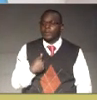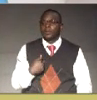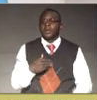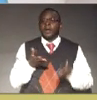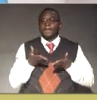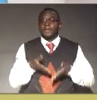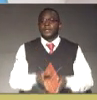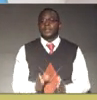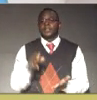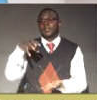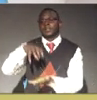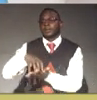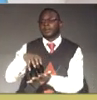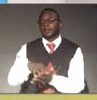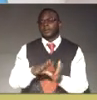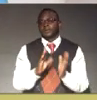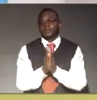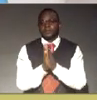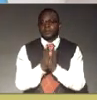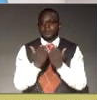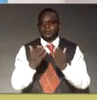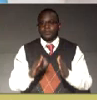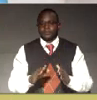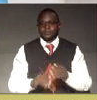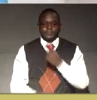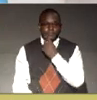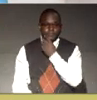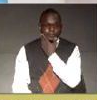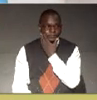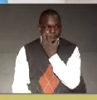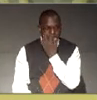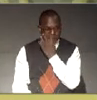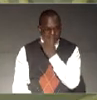cake. John Barnes, Sentamo, reporting.